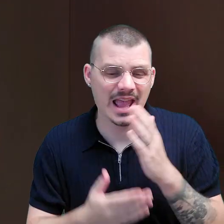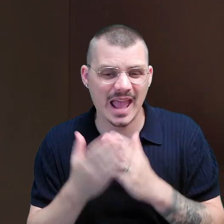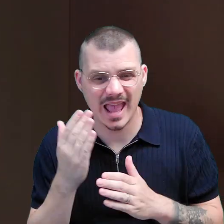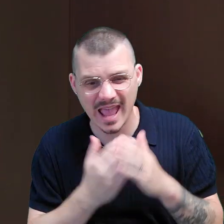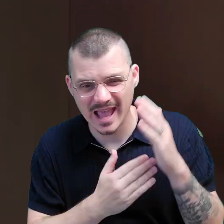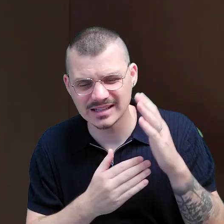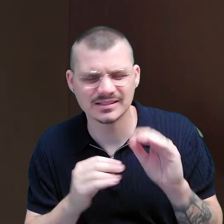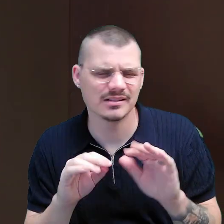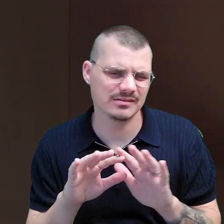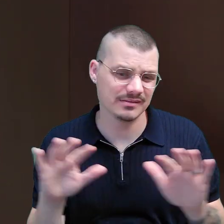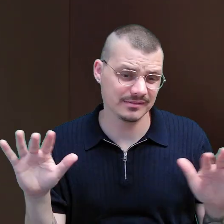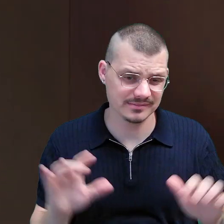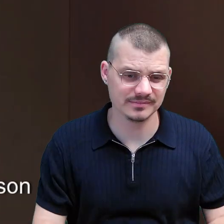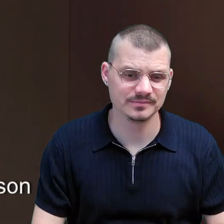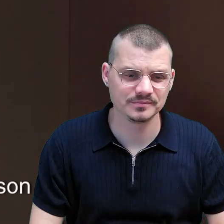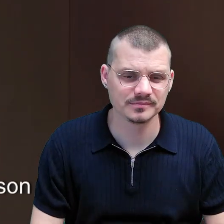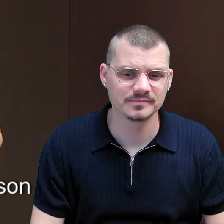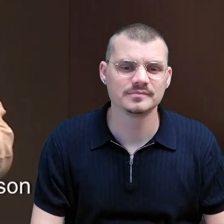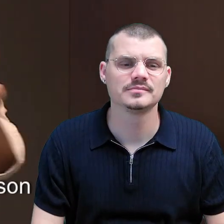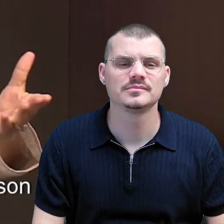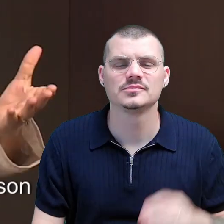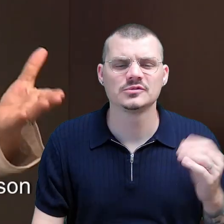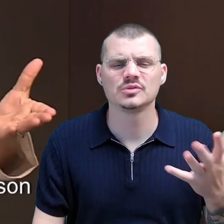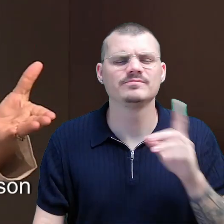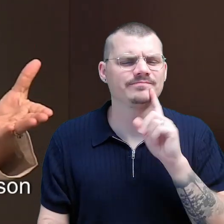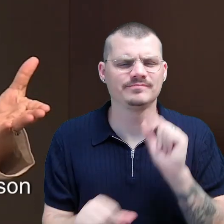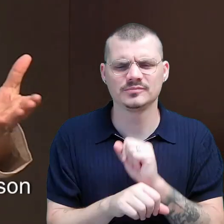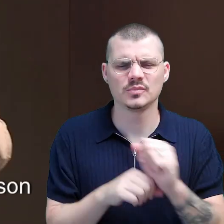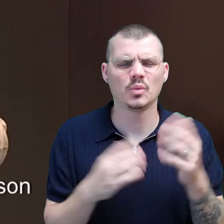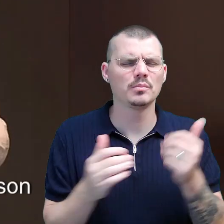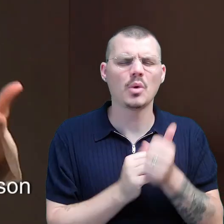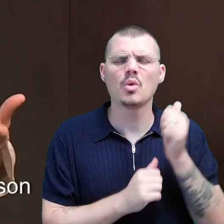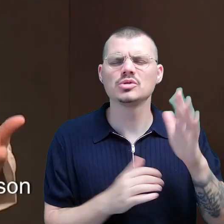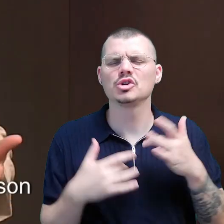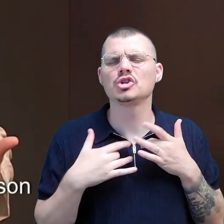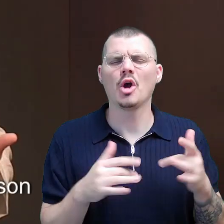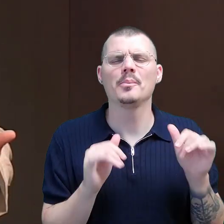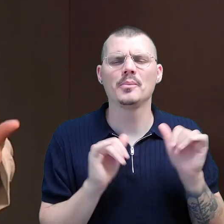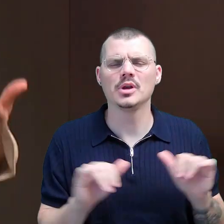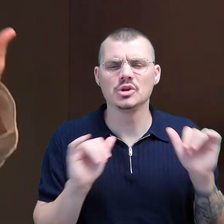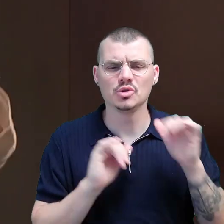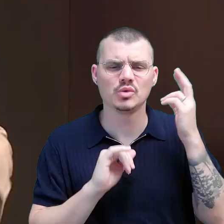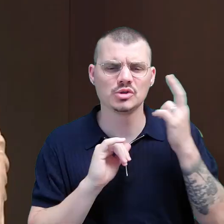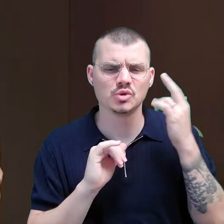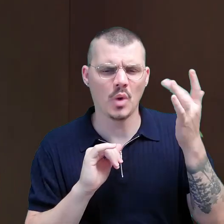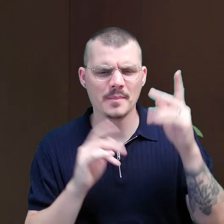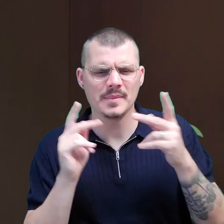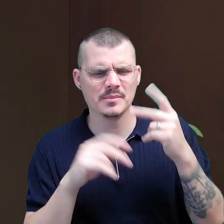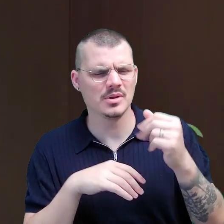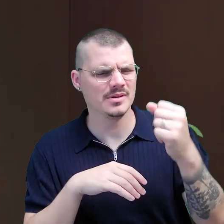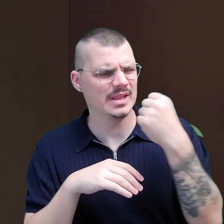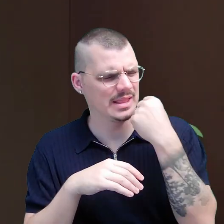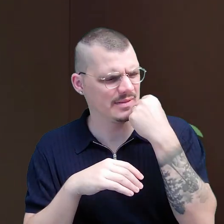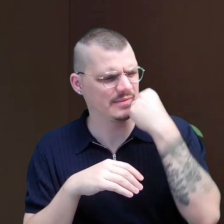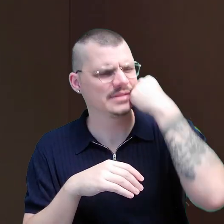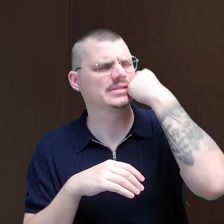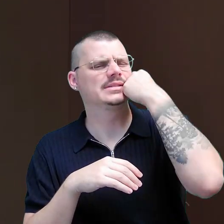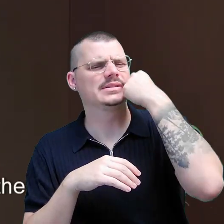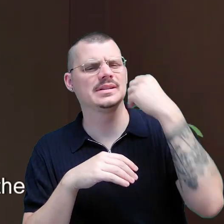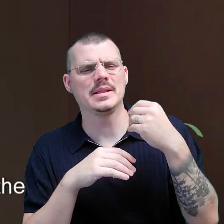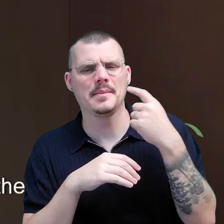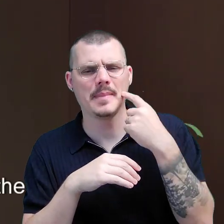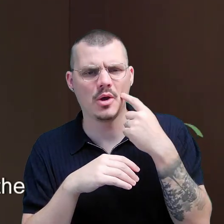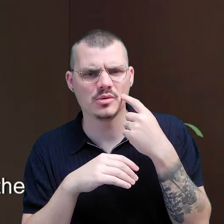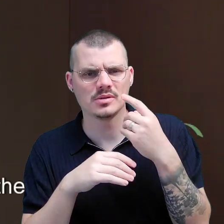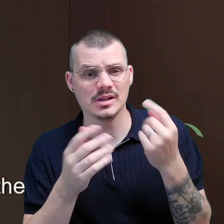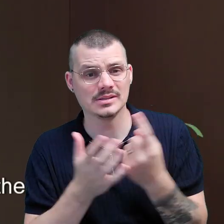hands and so on. So what is, in fact, the most common reason why people jam their fist in their